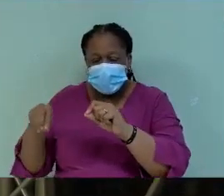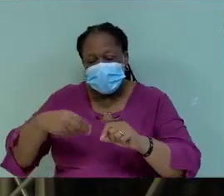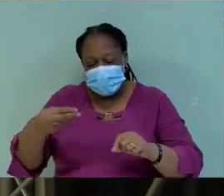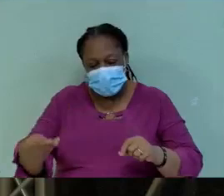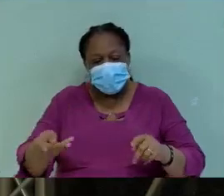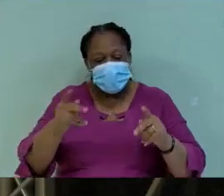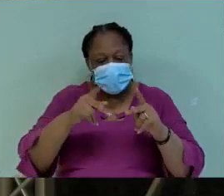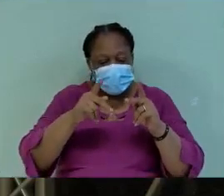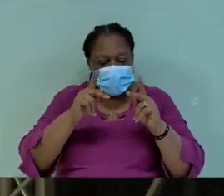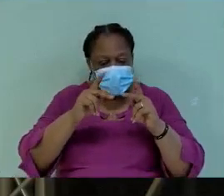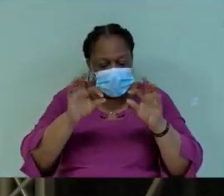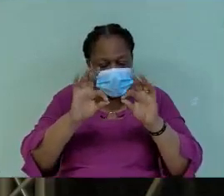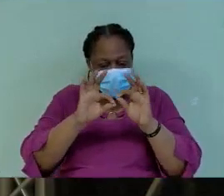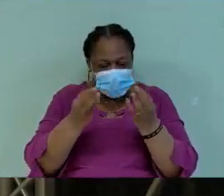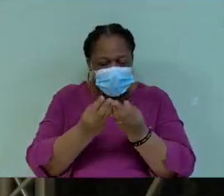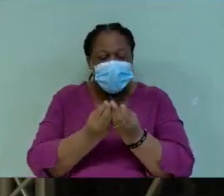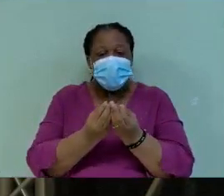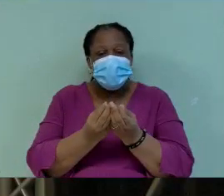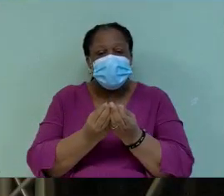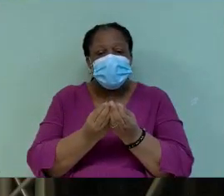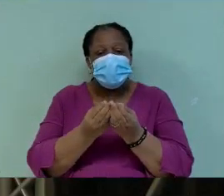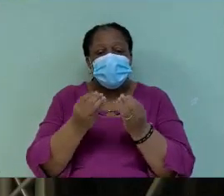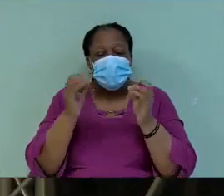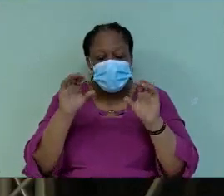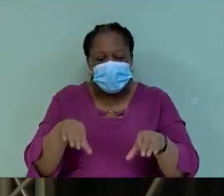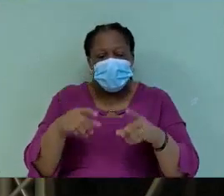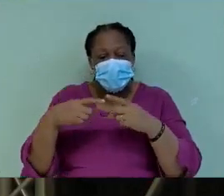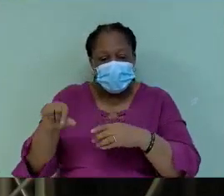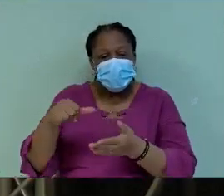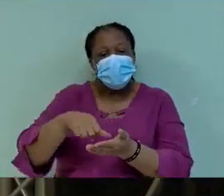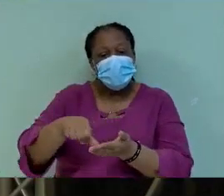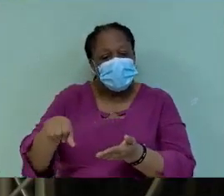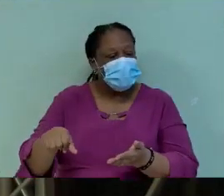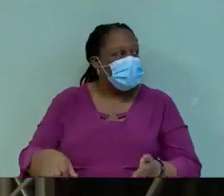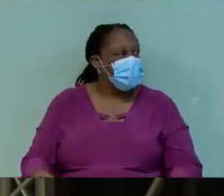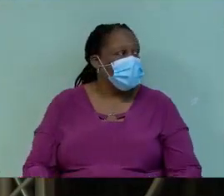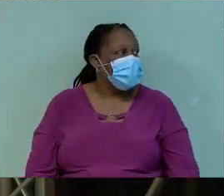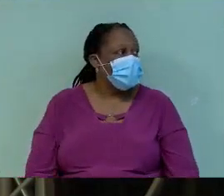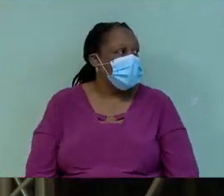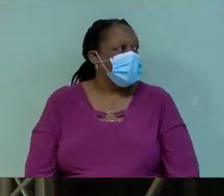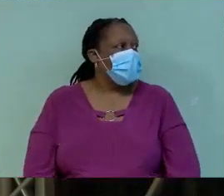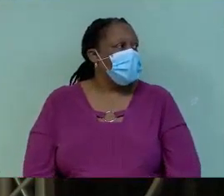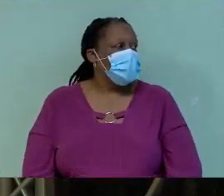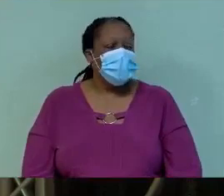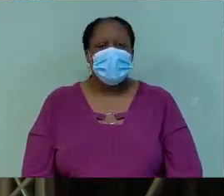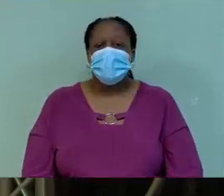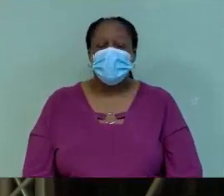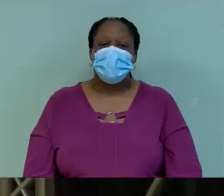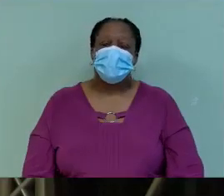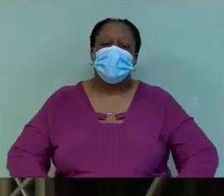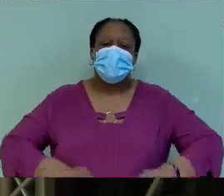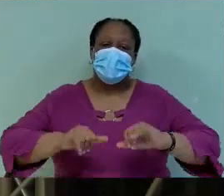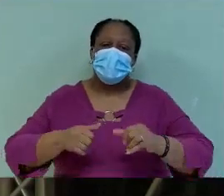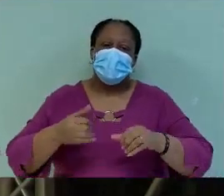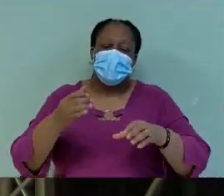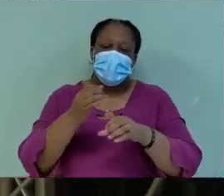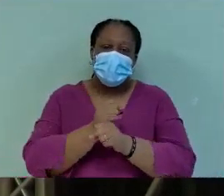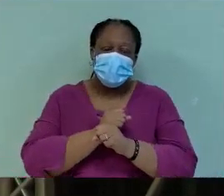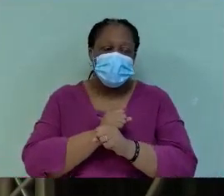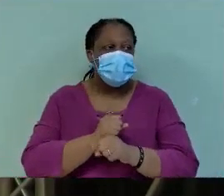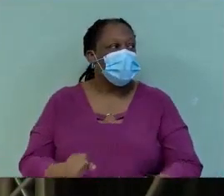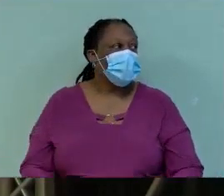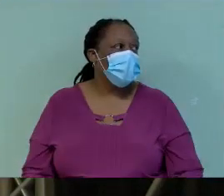for each individual or family. What are the requirements for you to qualify? They are as follows.